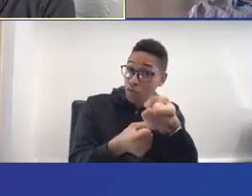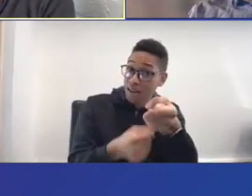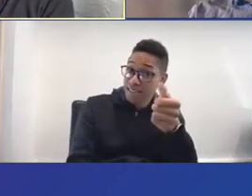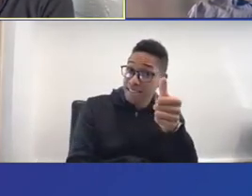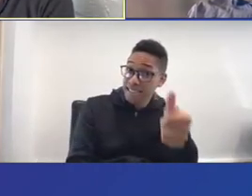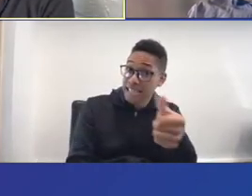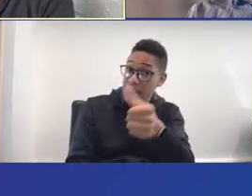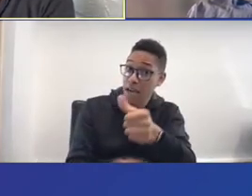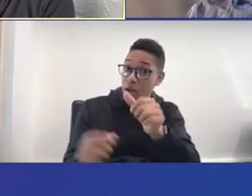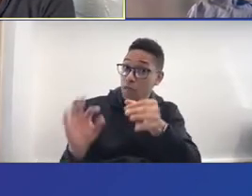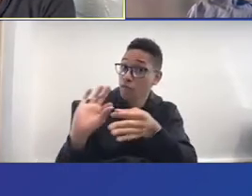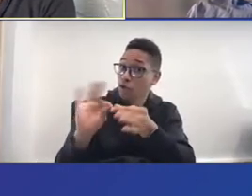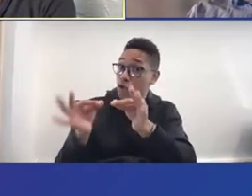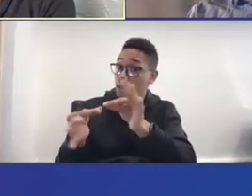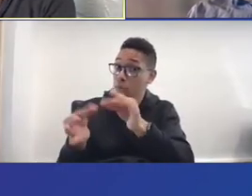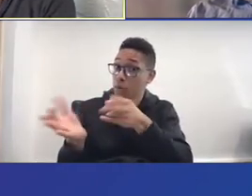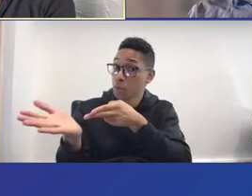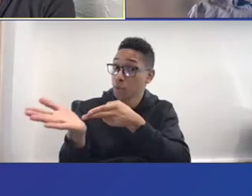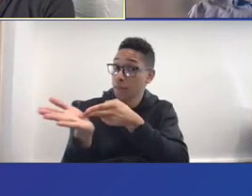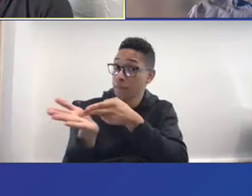to interpret its truth?